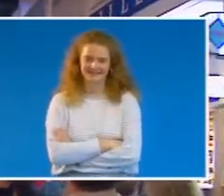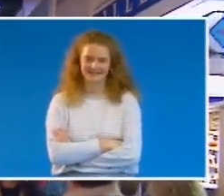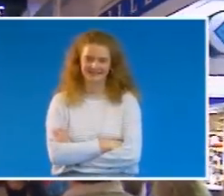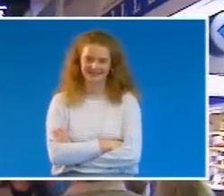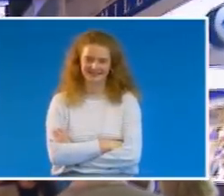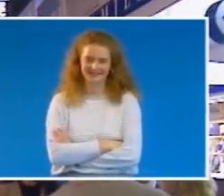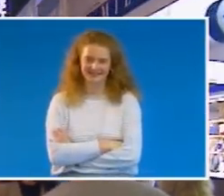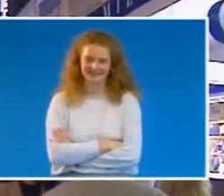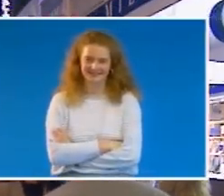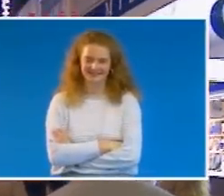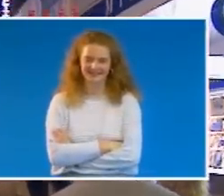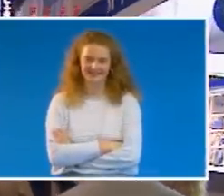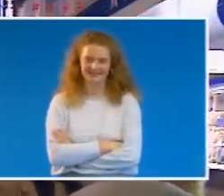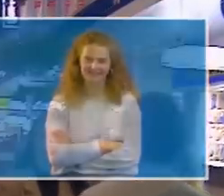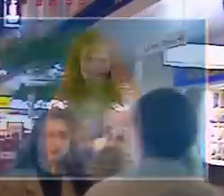be.